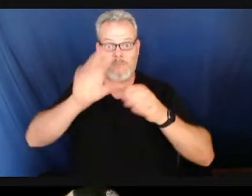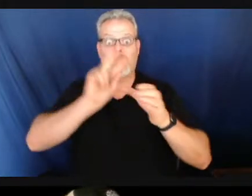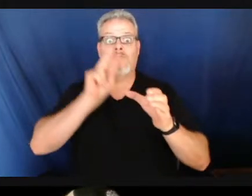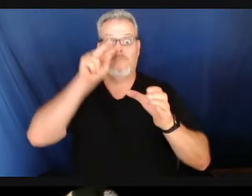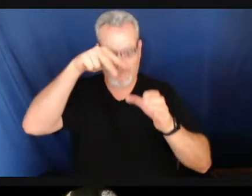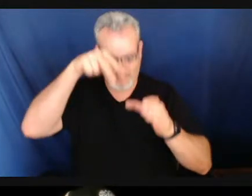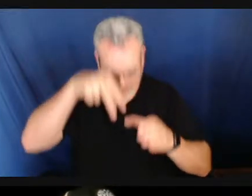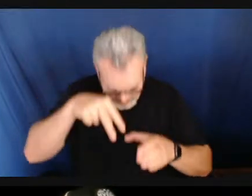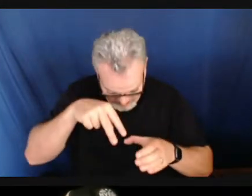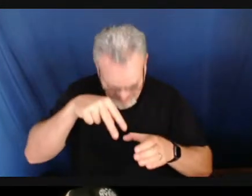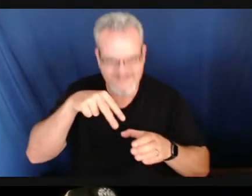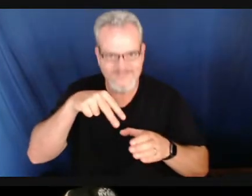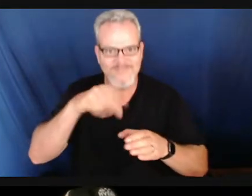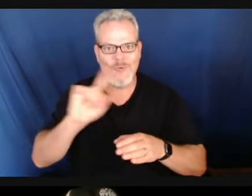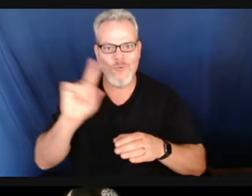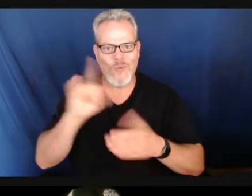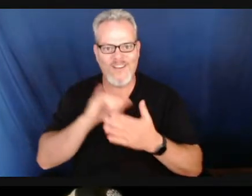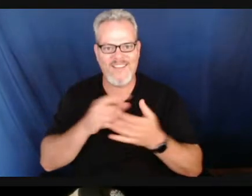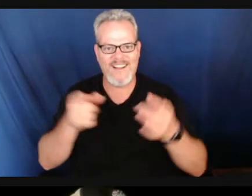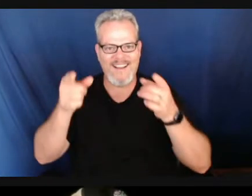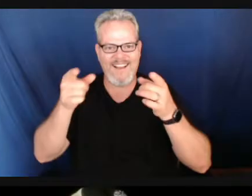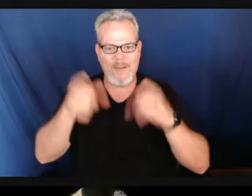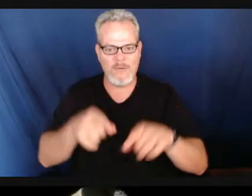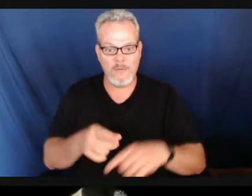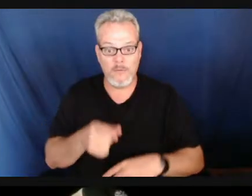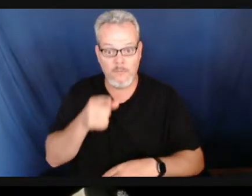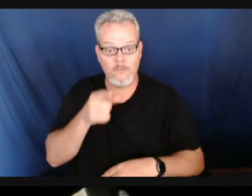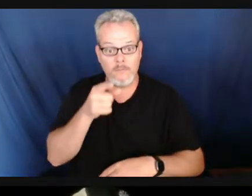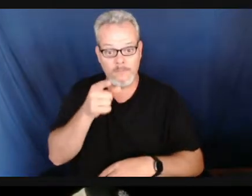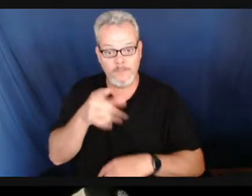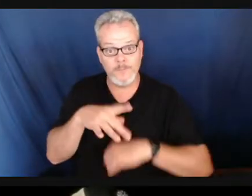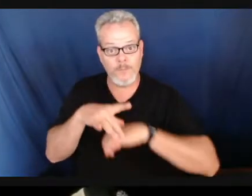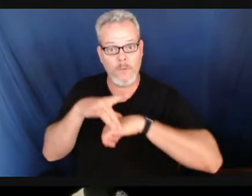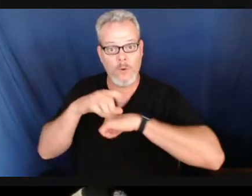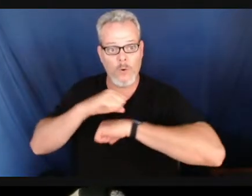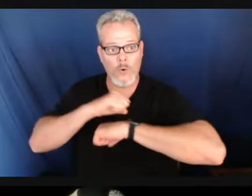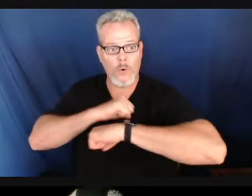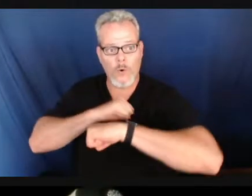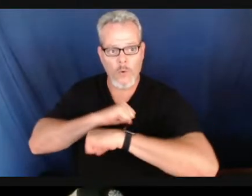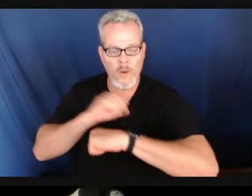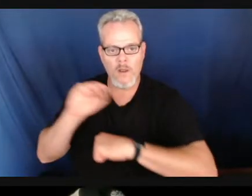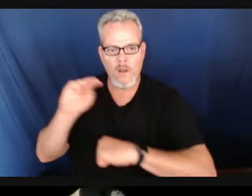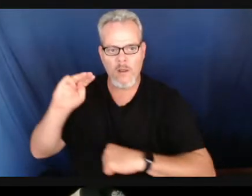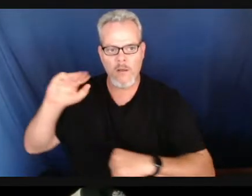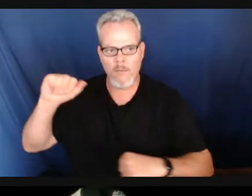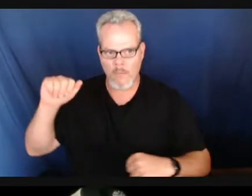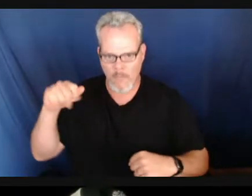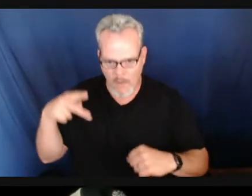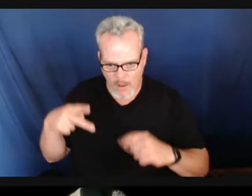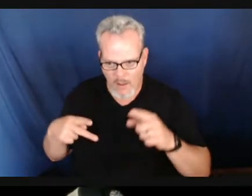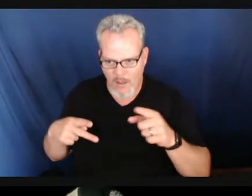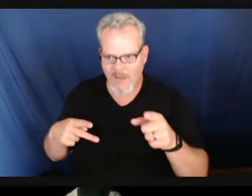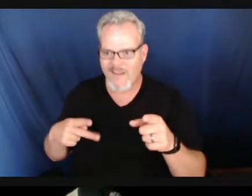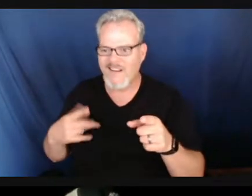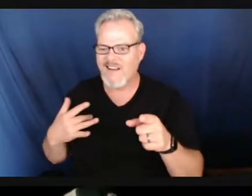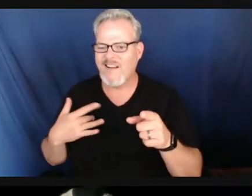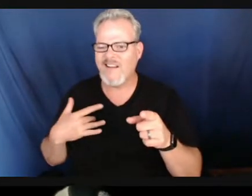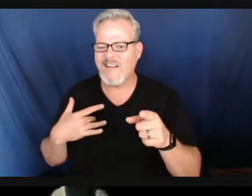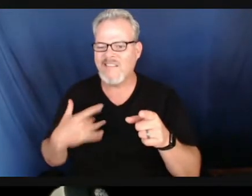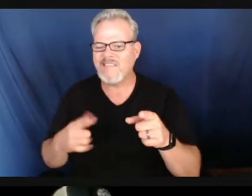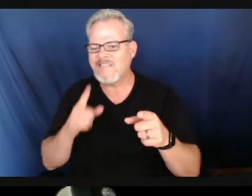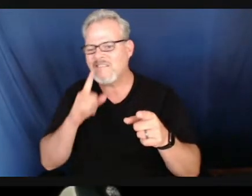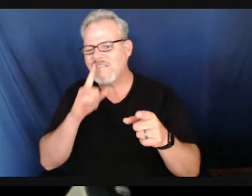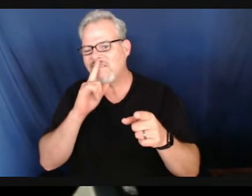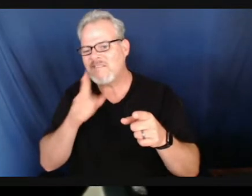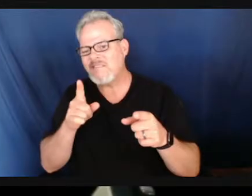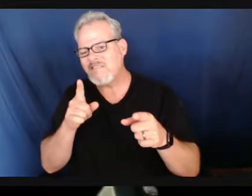where those events might occur. So all right, there's our earthquake map. This is likely the last,